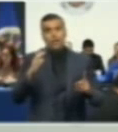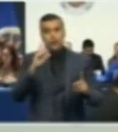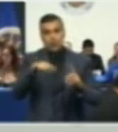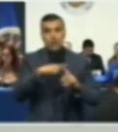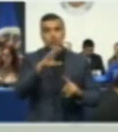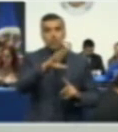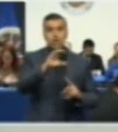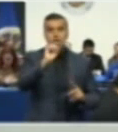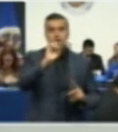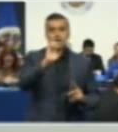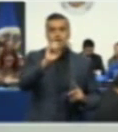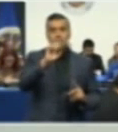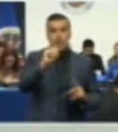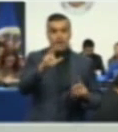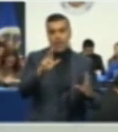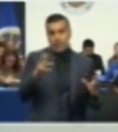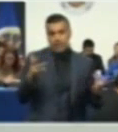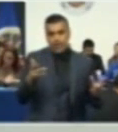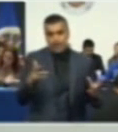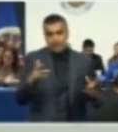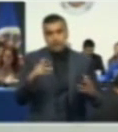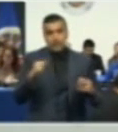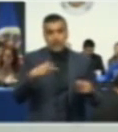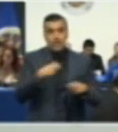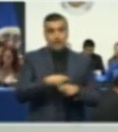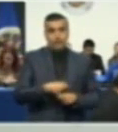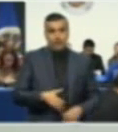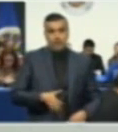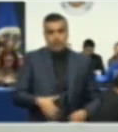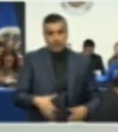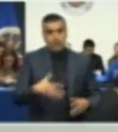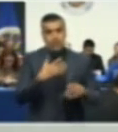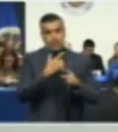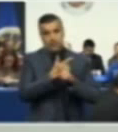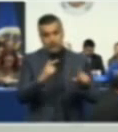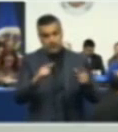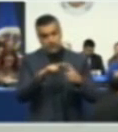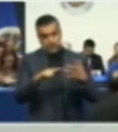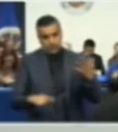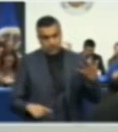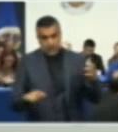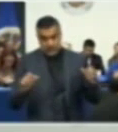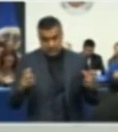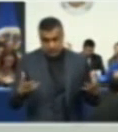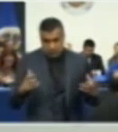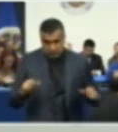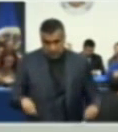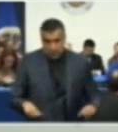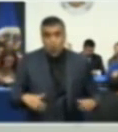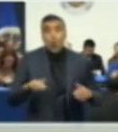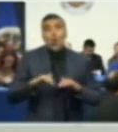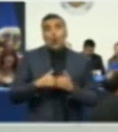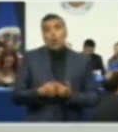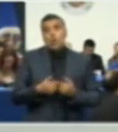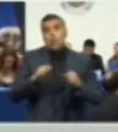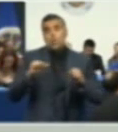their sexual capacities and so on, and reproductive freedoms and so on, how do we go